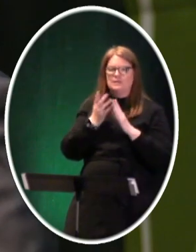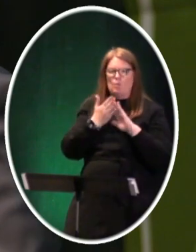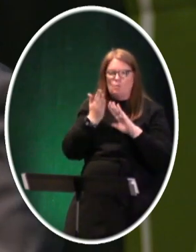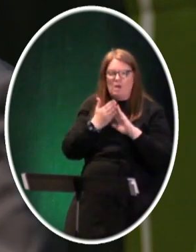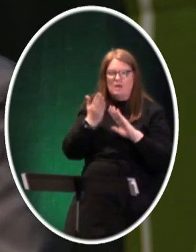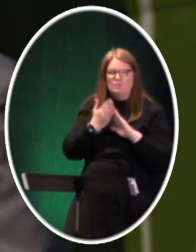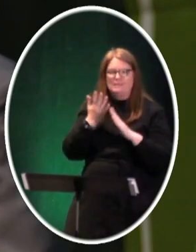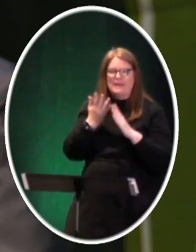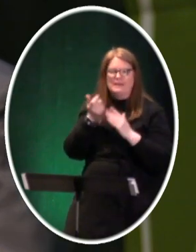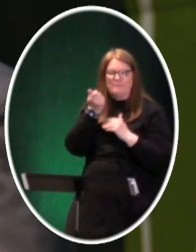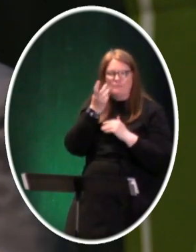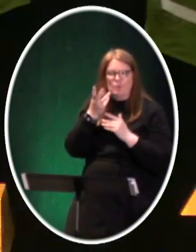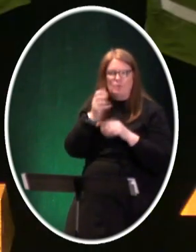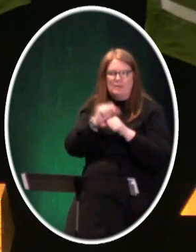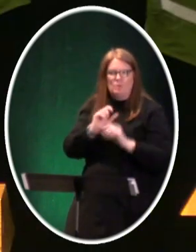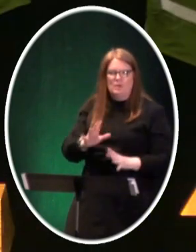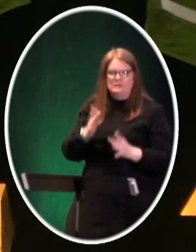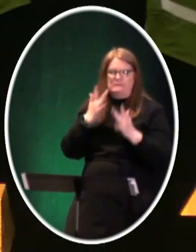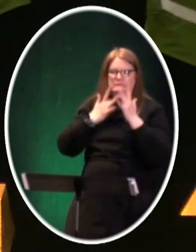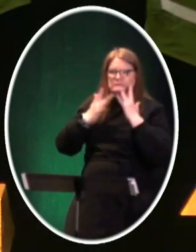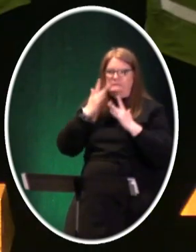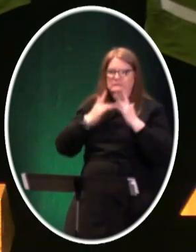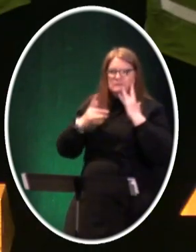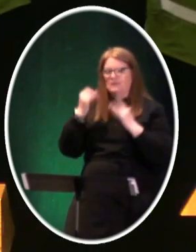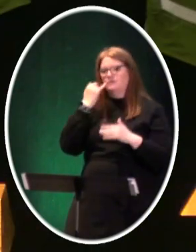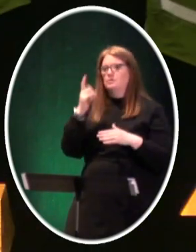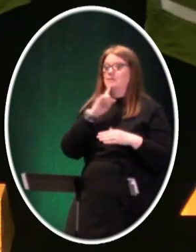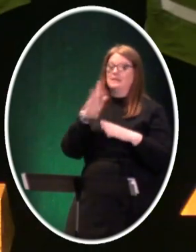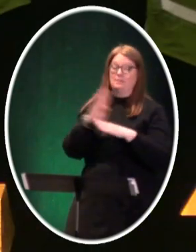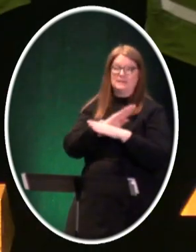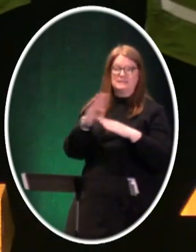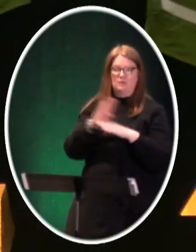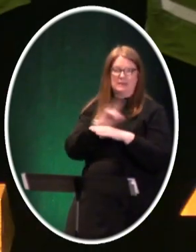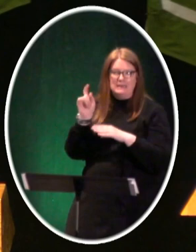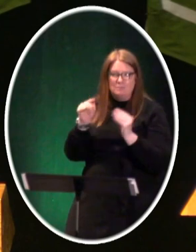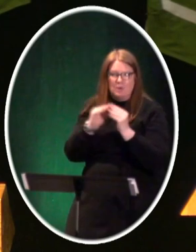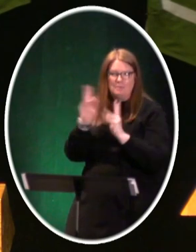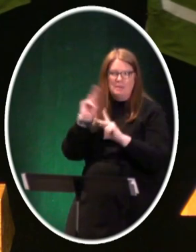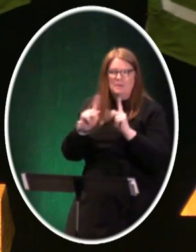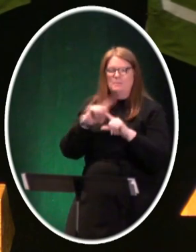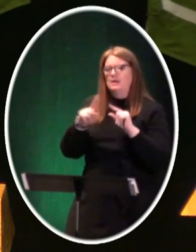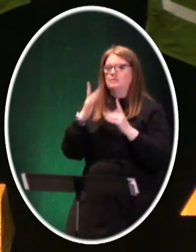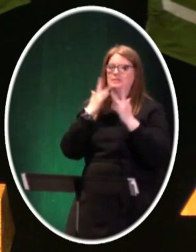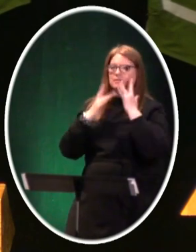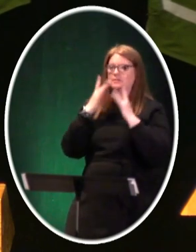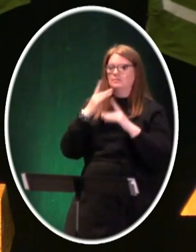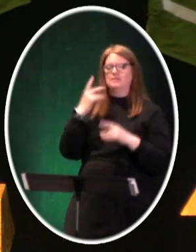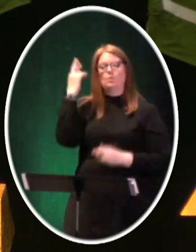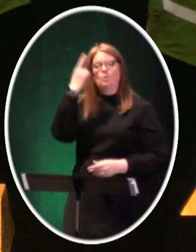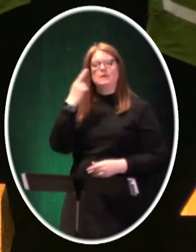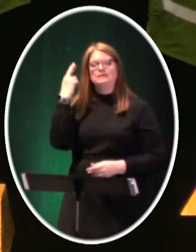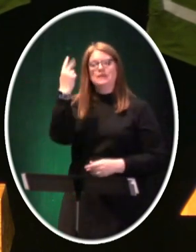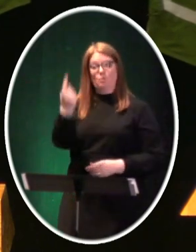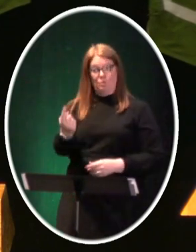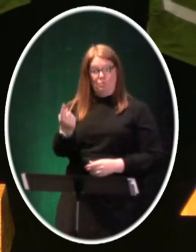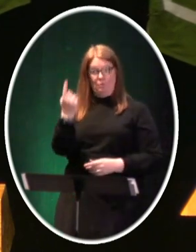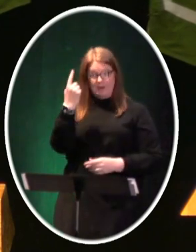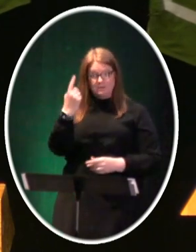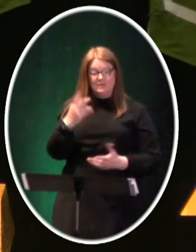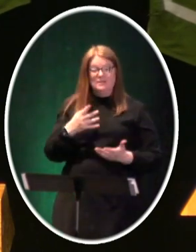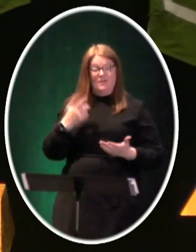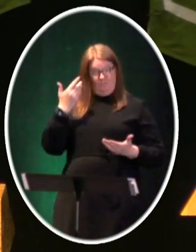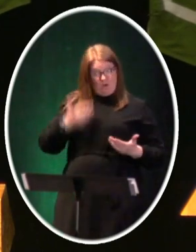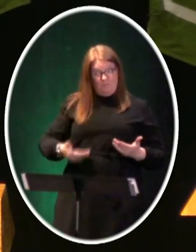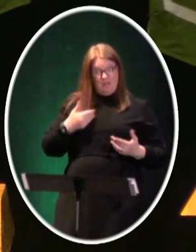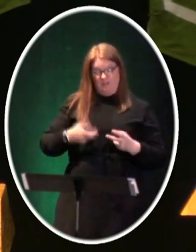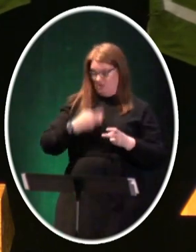time. Even if we're super busy, always running short-staffed. But that's because of one thing. The hardest thing for me